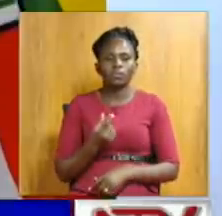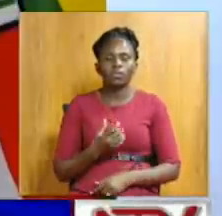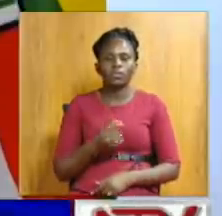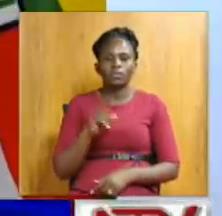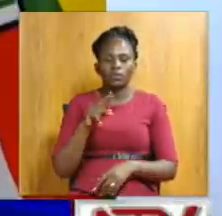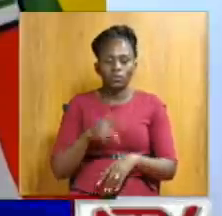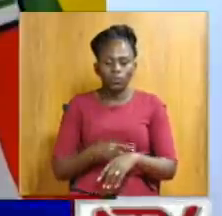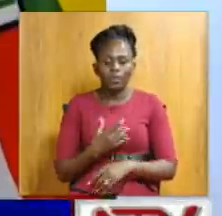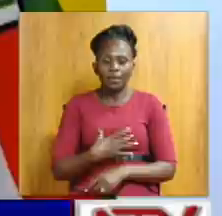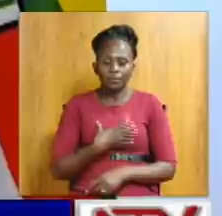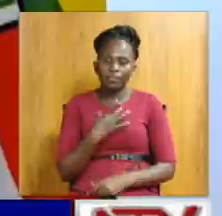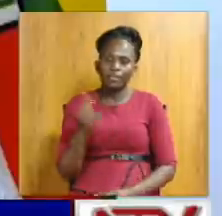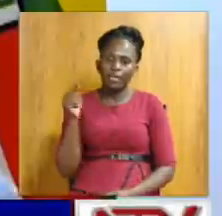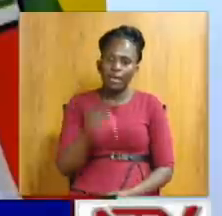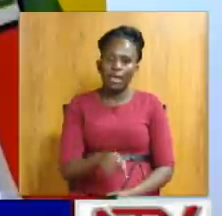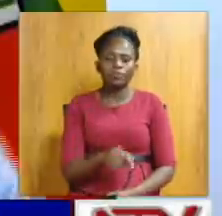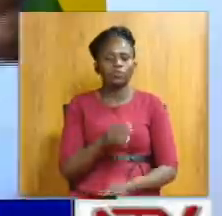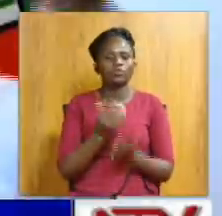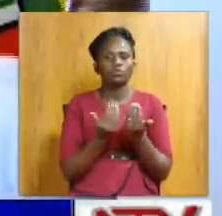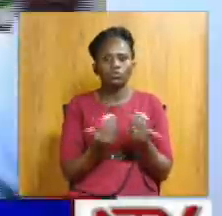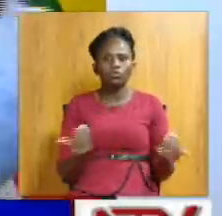When an adult comes, the children must run